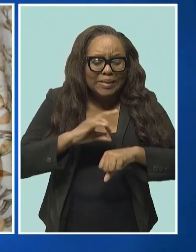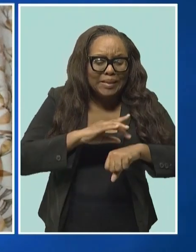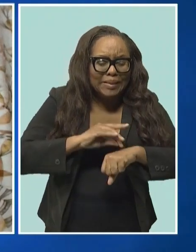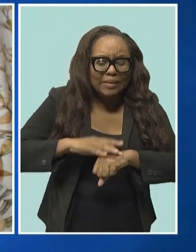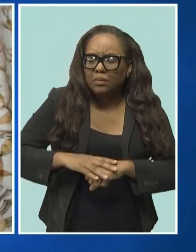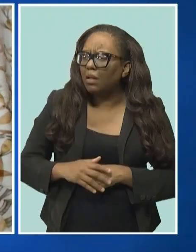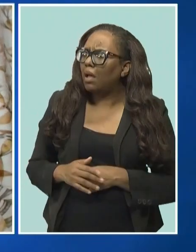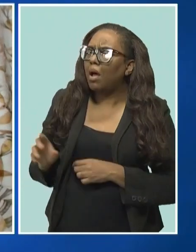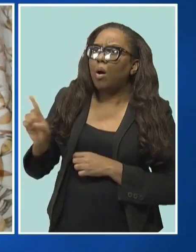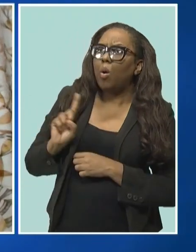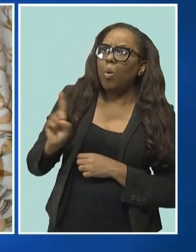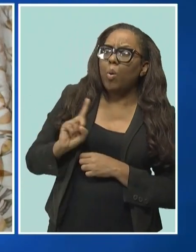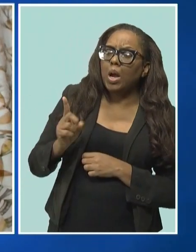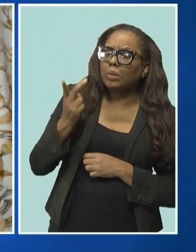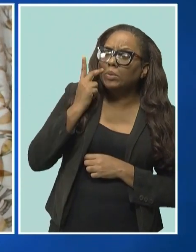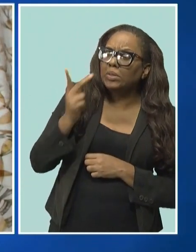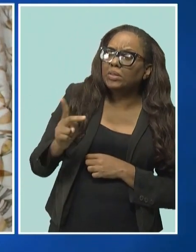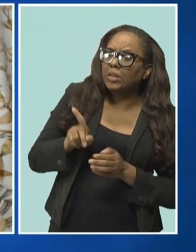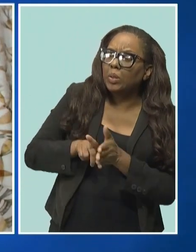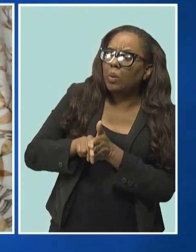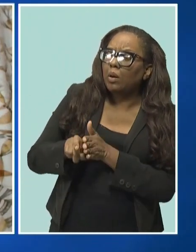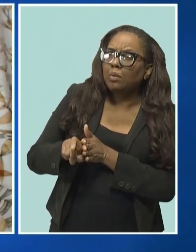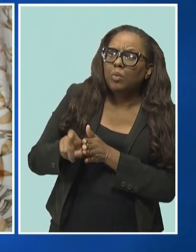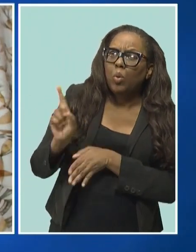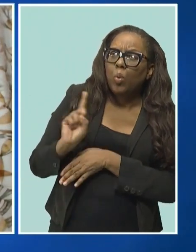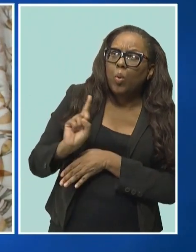see the prevalence of these worms?